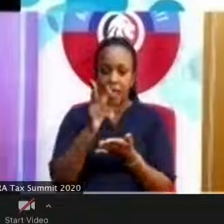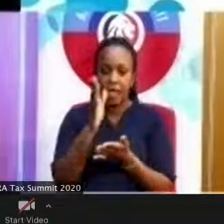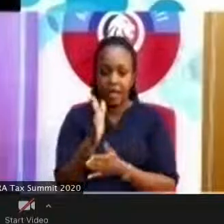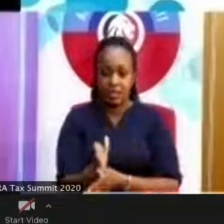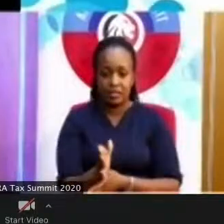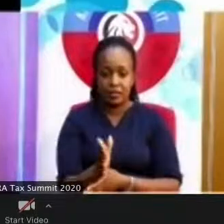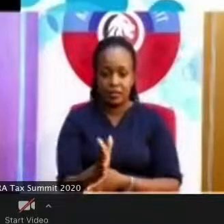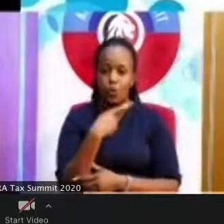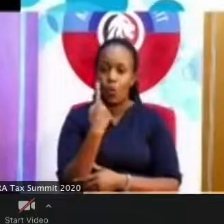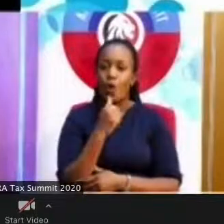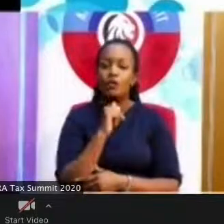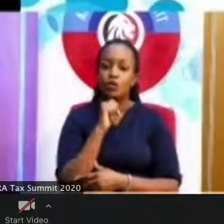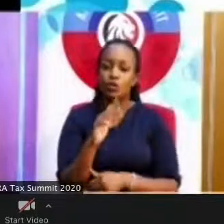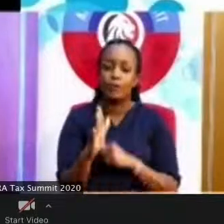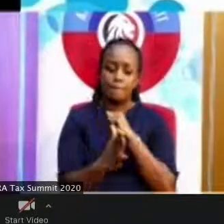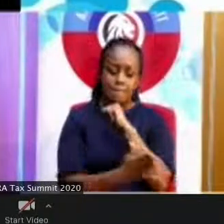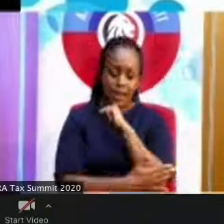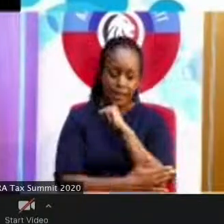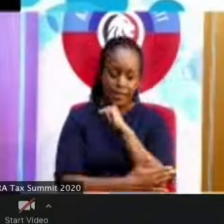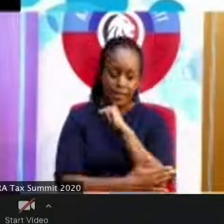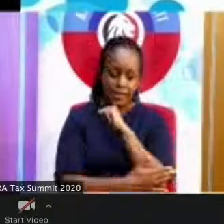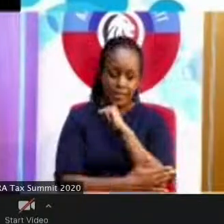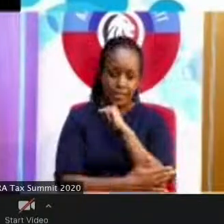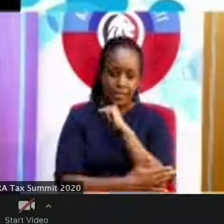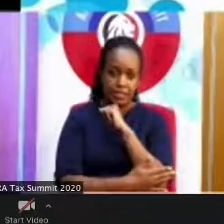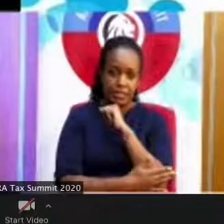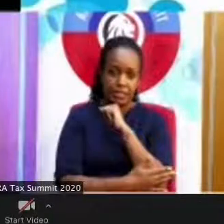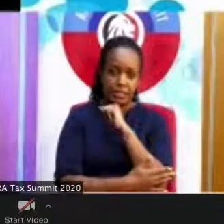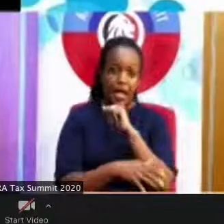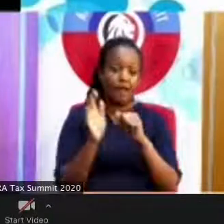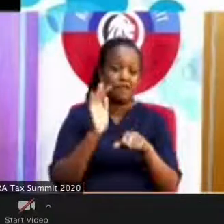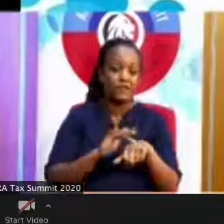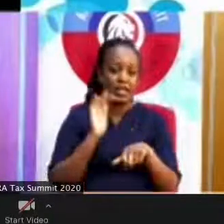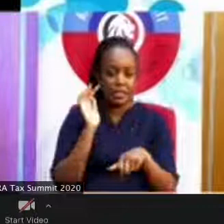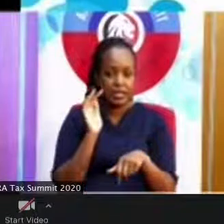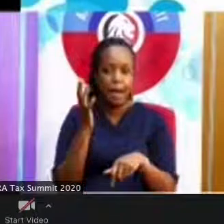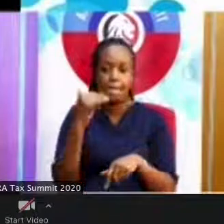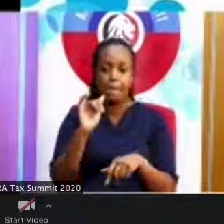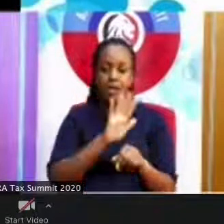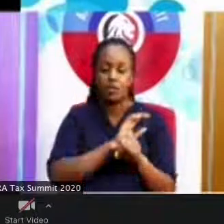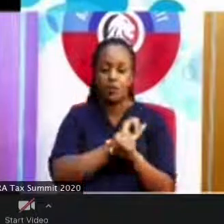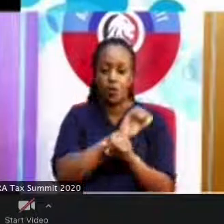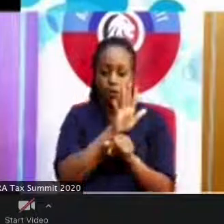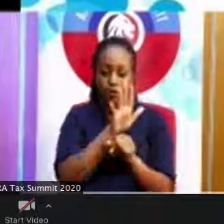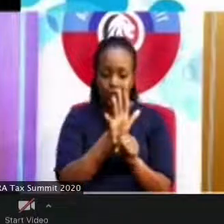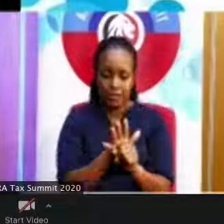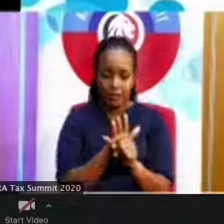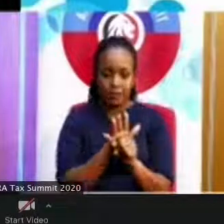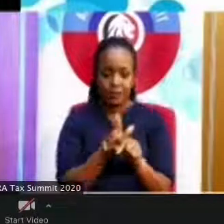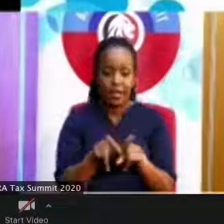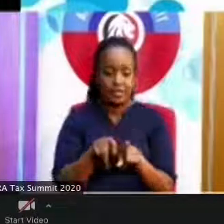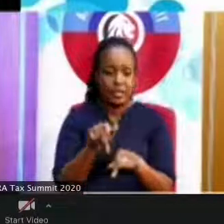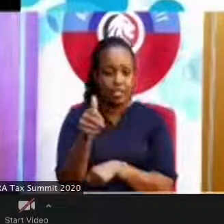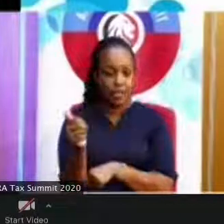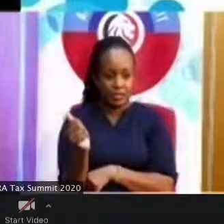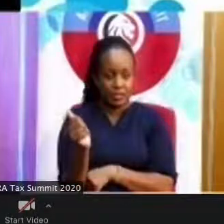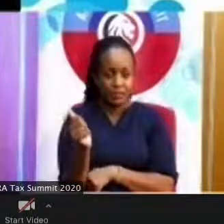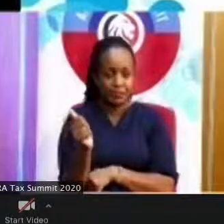not badly or as badly affected by COVID-19 as others,